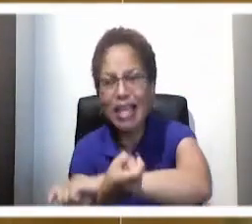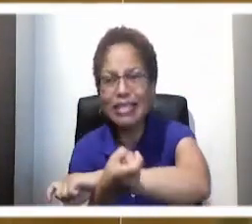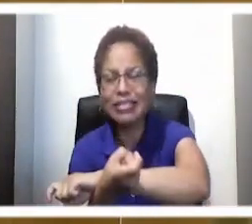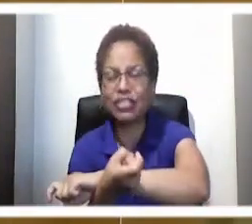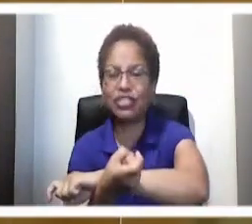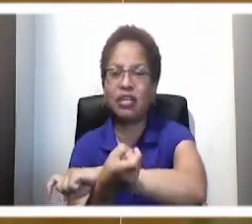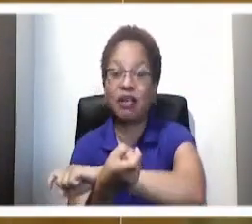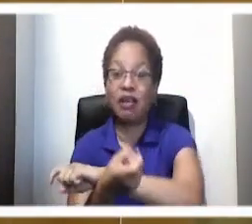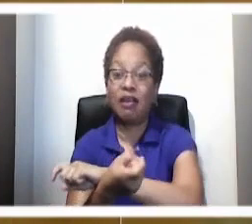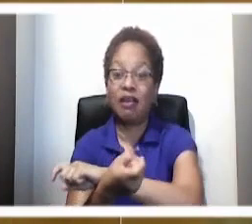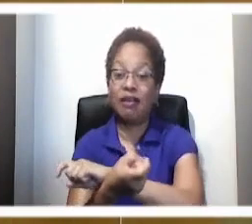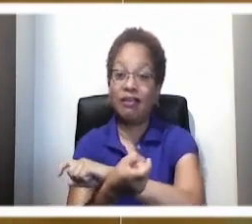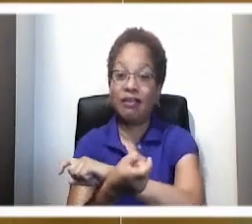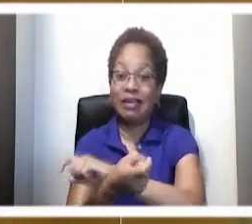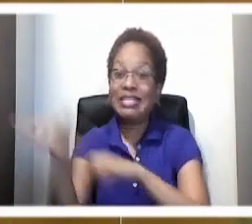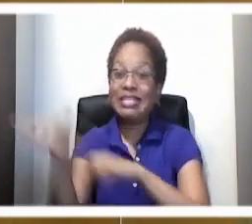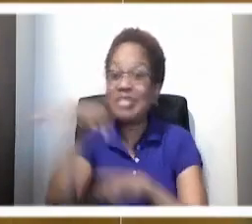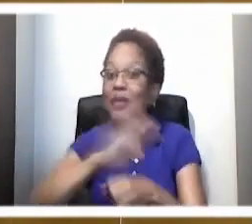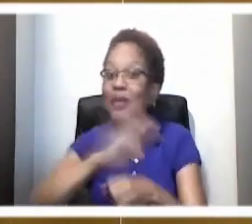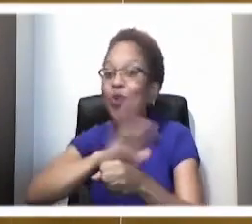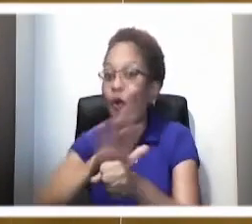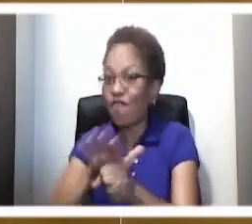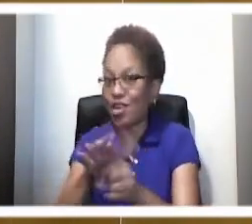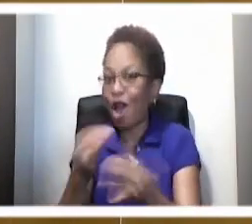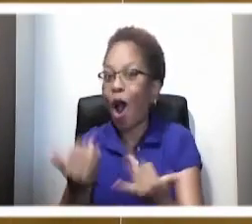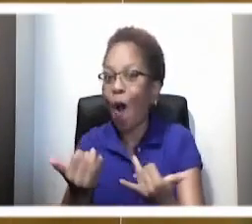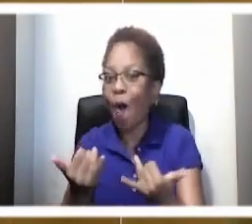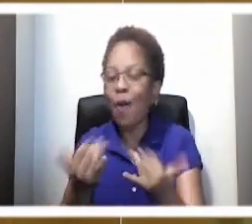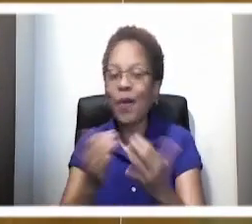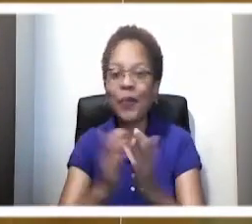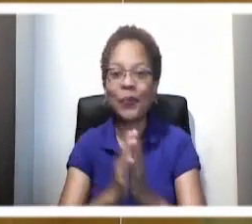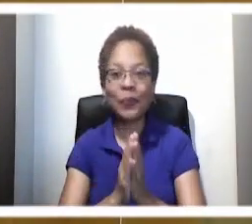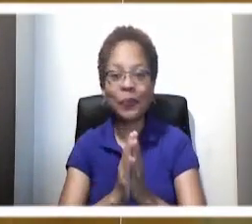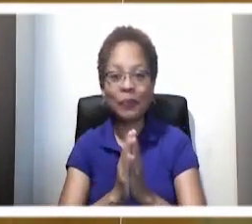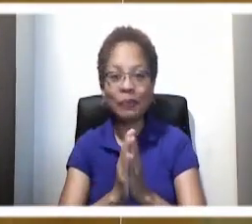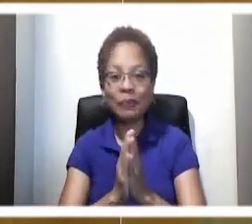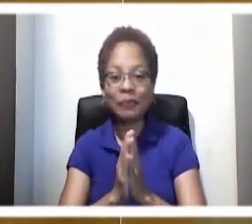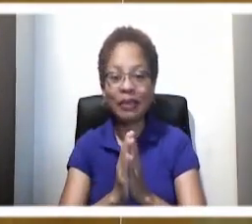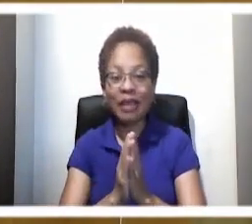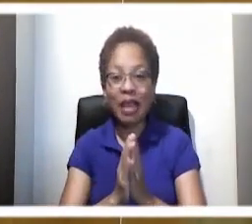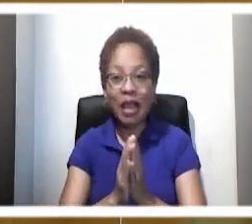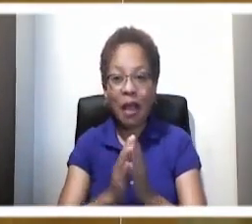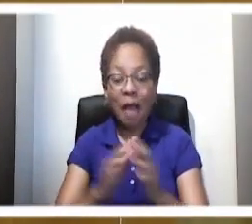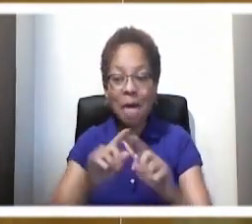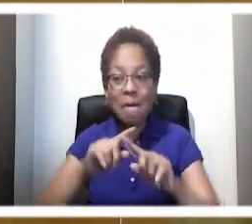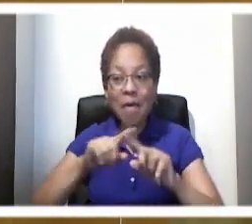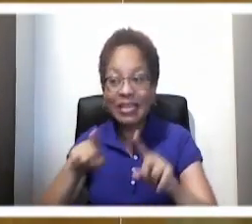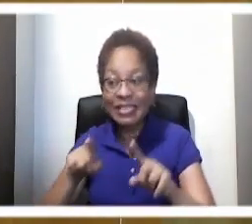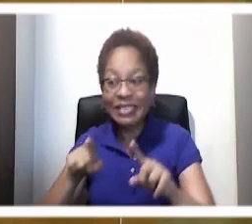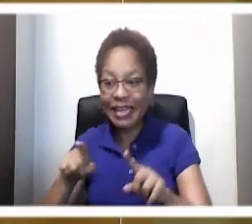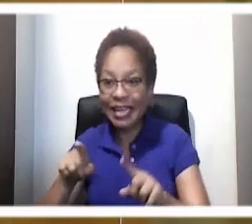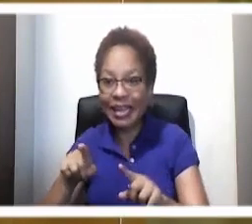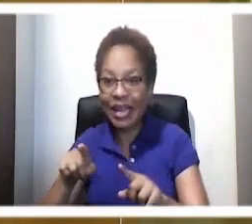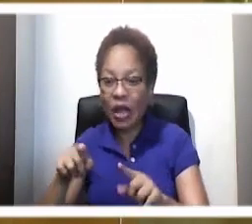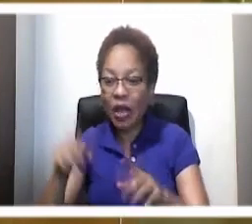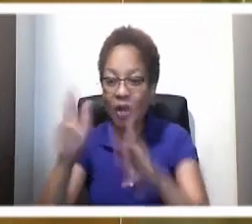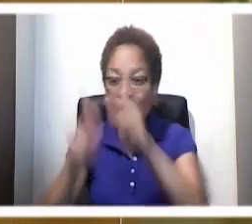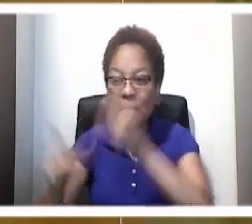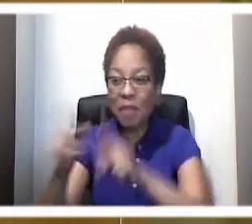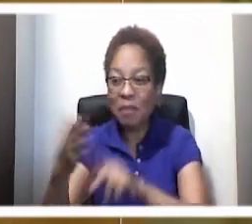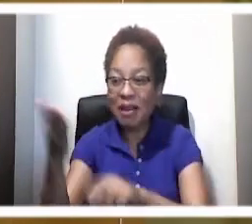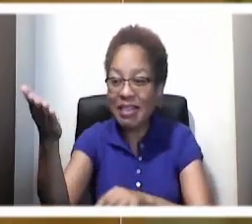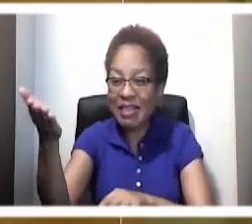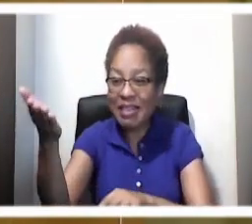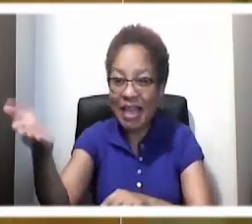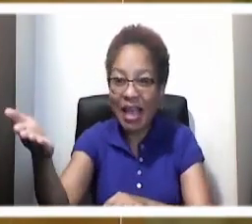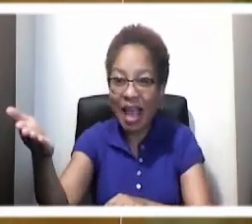And so in the midst of this exile, in the midst of this COVID moment, how did Ezekiel help them to